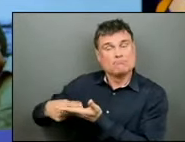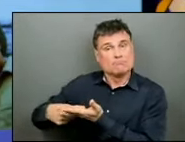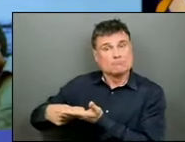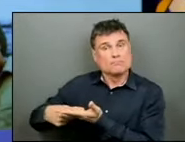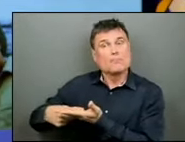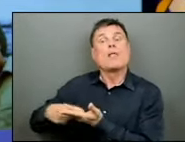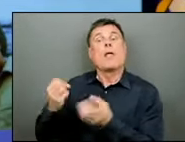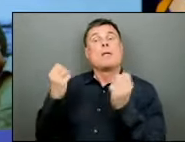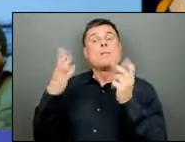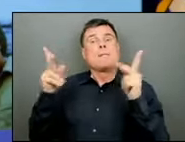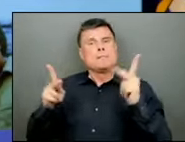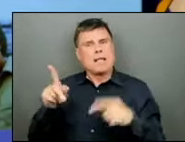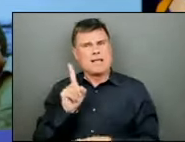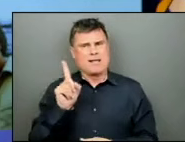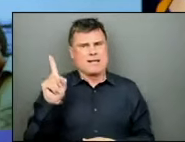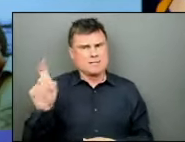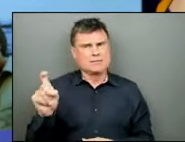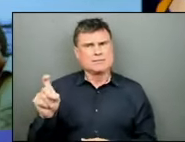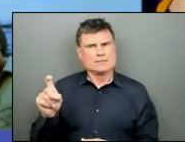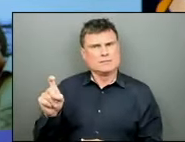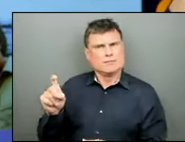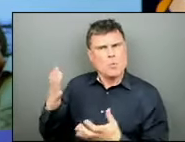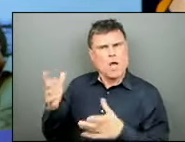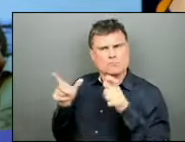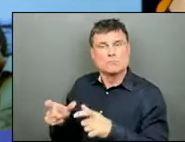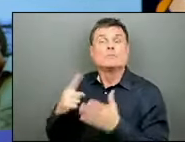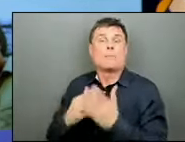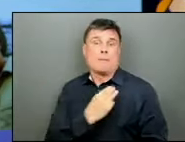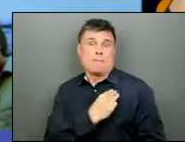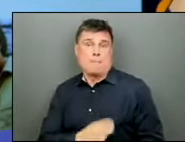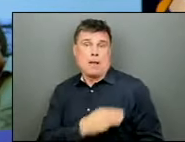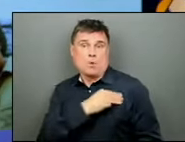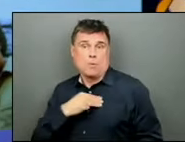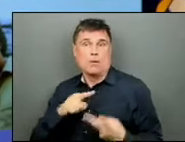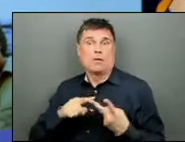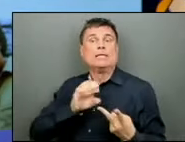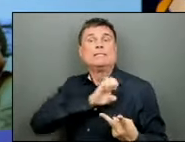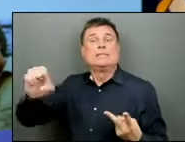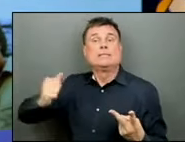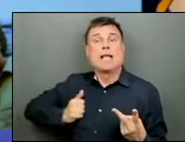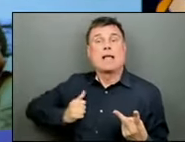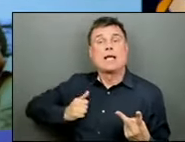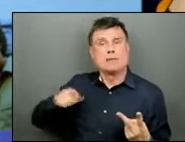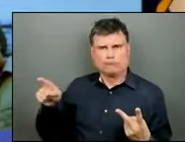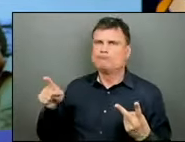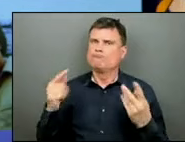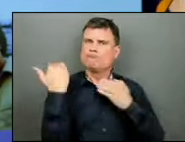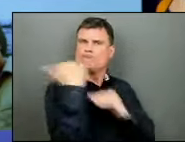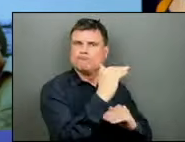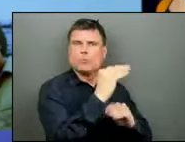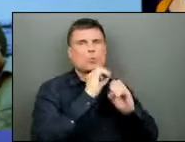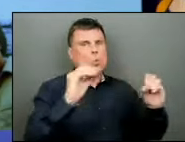the province over and over, considering Manitoba and the Atlantic provinces have, their own little bubble. So is this something that the province